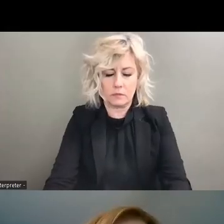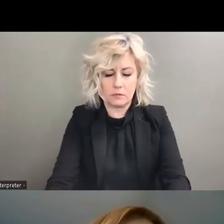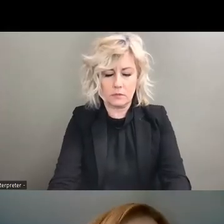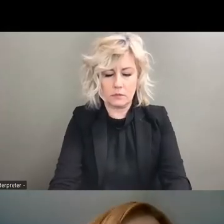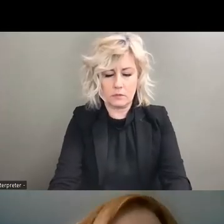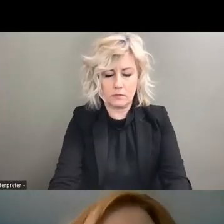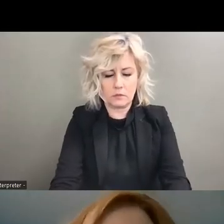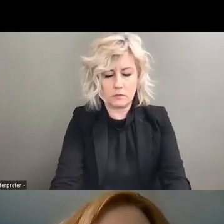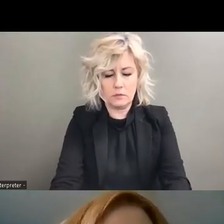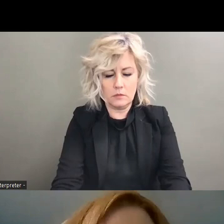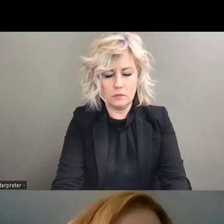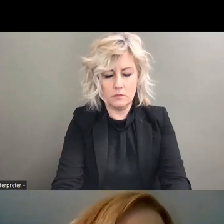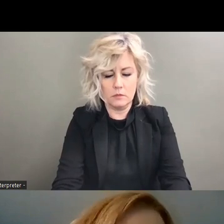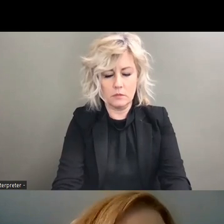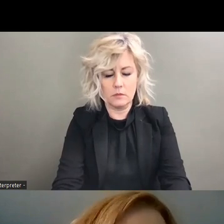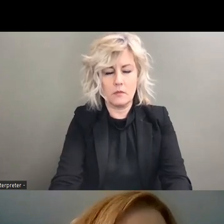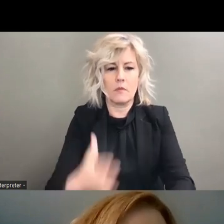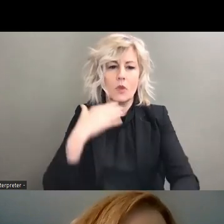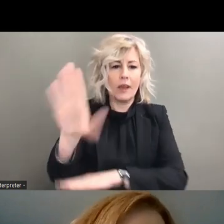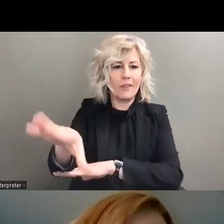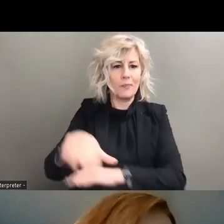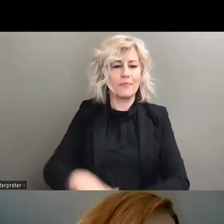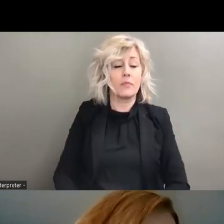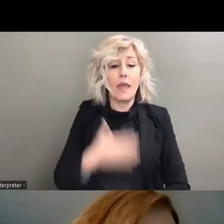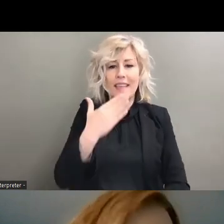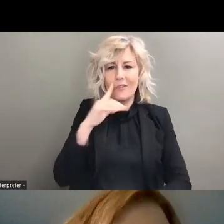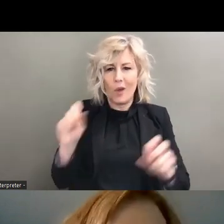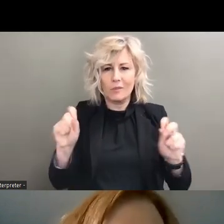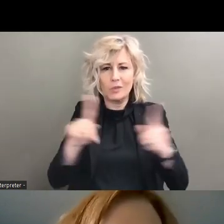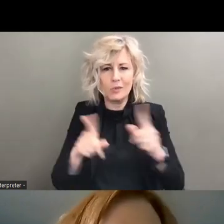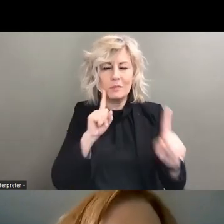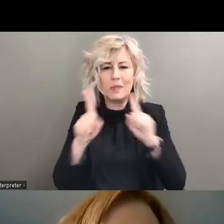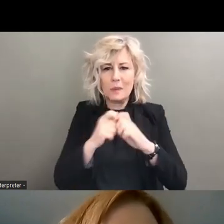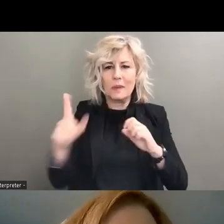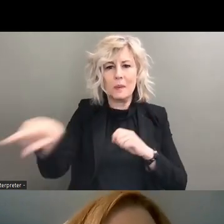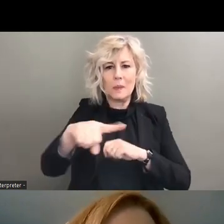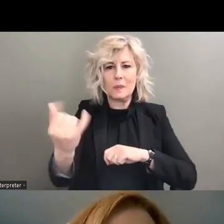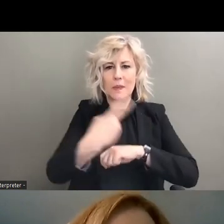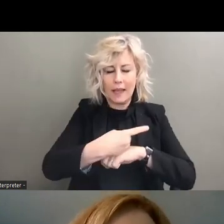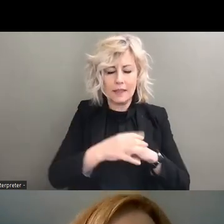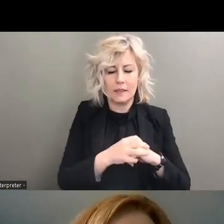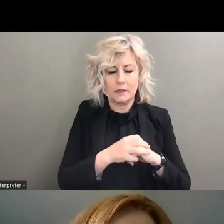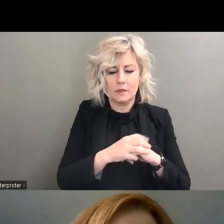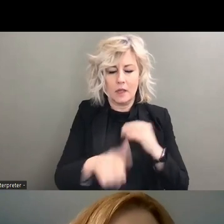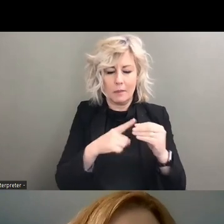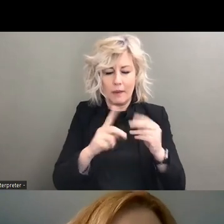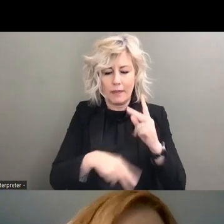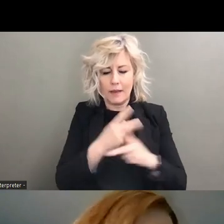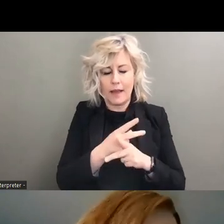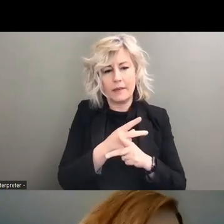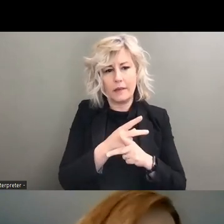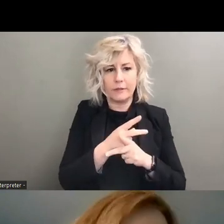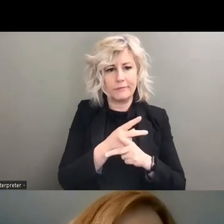Good afternoon, everyone. Thank you for an opportunity to speak with you today about the kind of work we're doing at